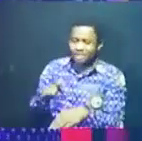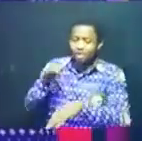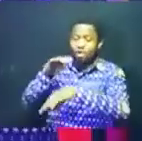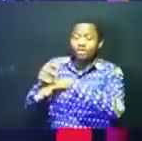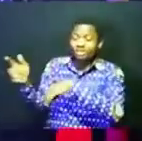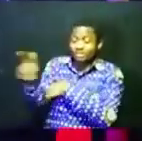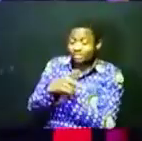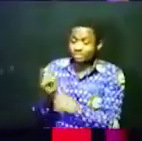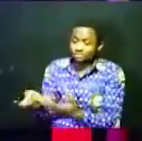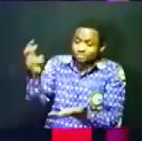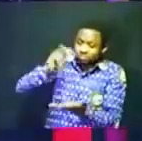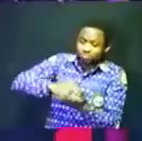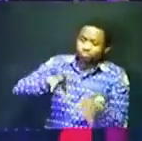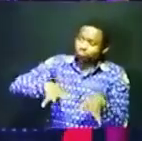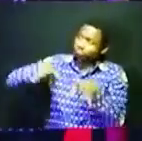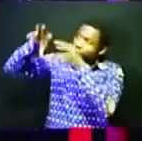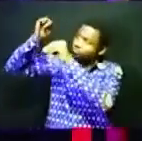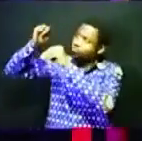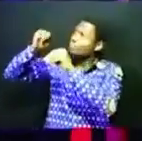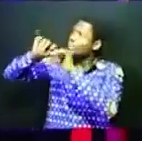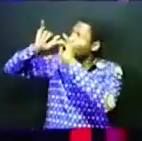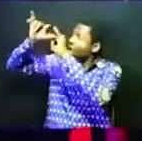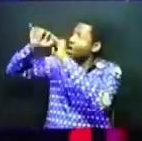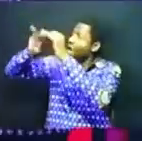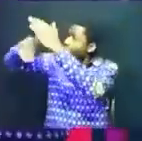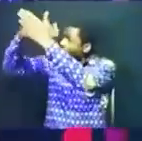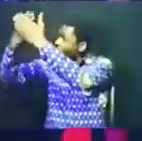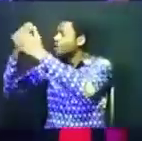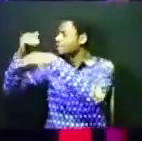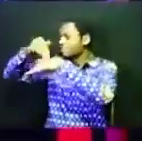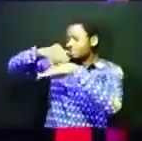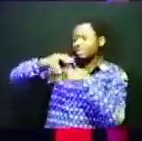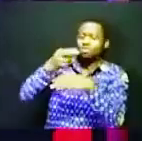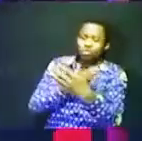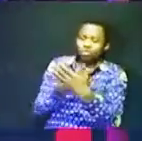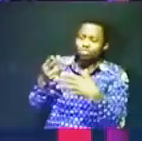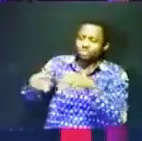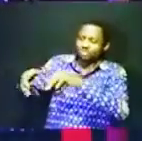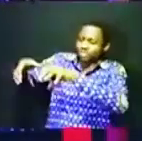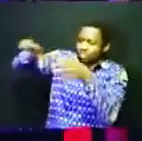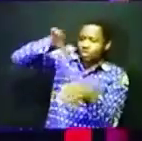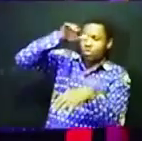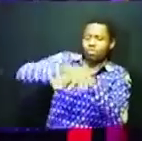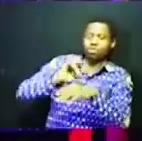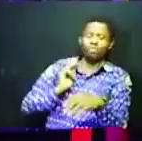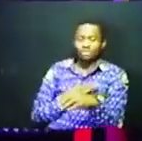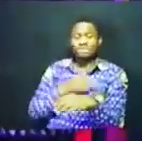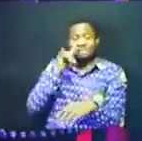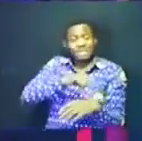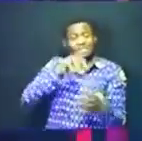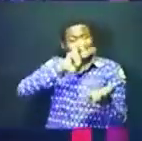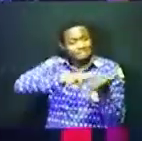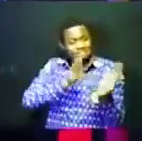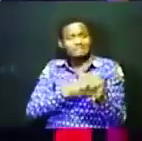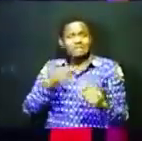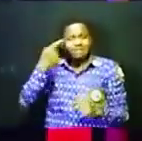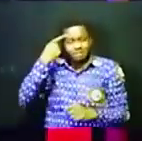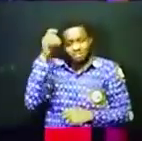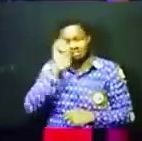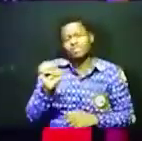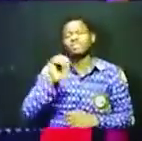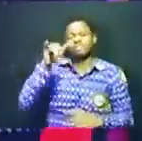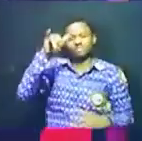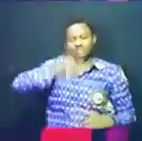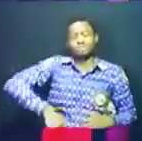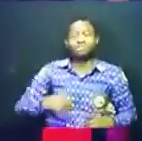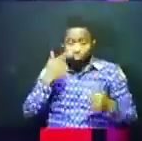osori no froko osoro no suma onkonkron no e ba ebegu ye nso na wei ebedi adanse ye da I want to atwa so nyina so